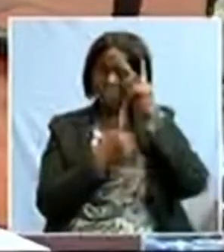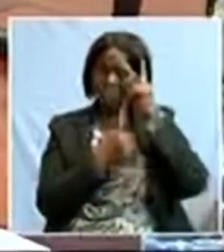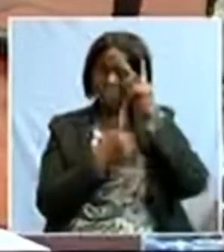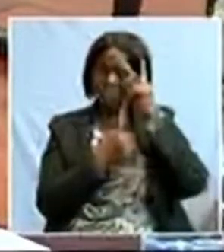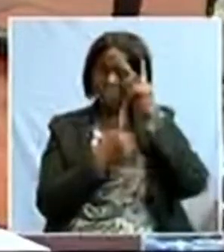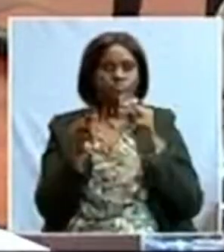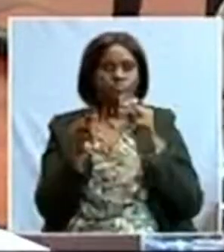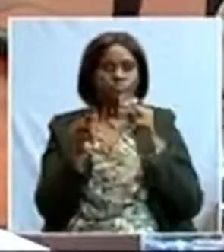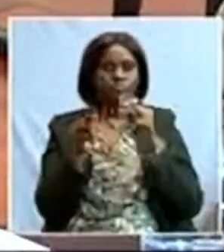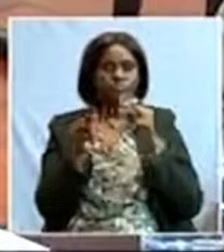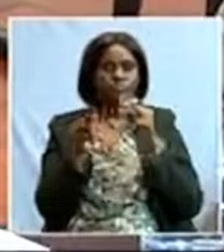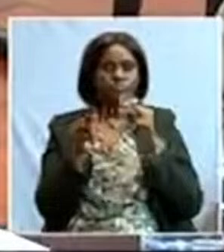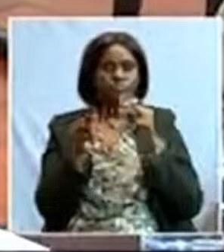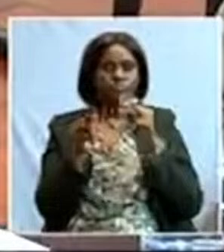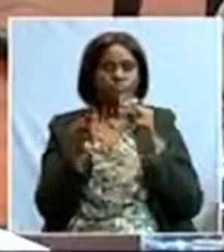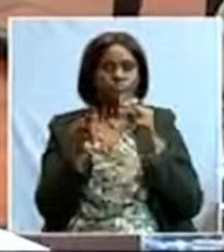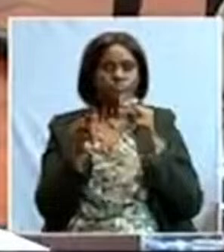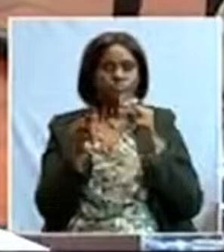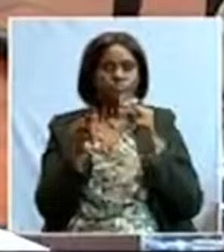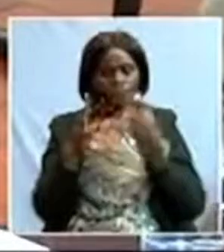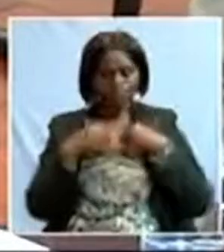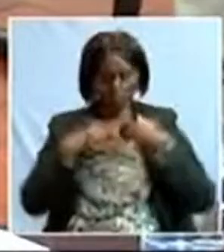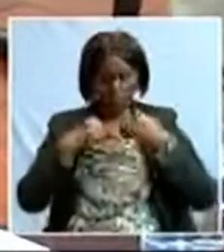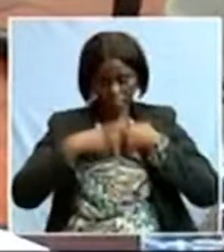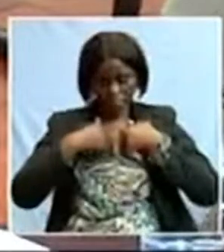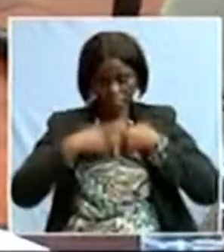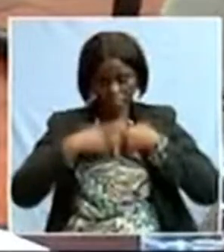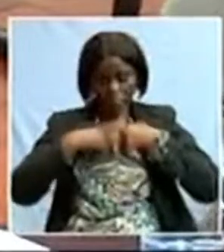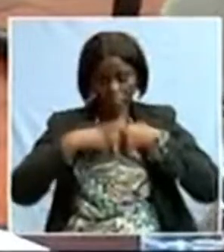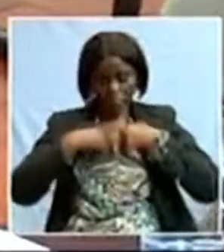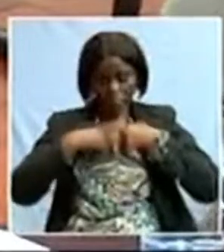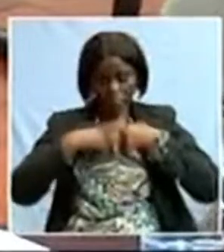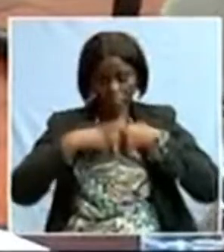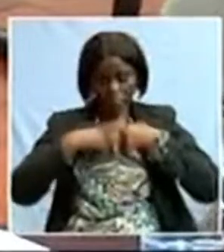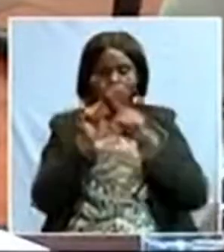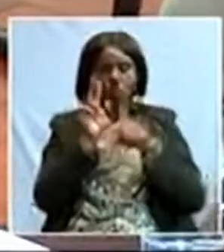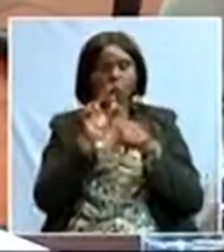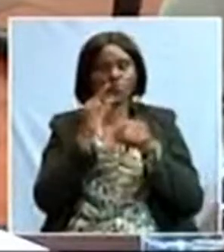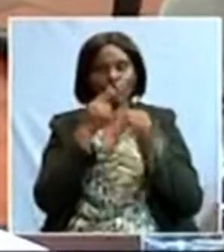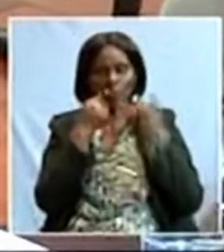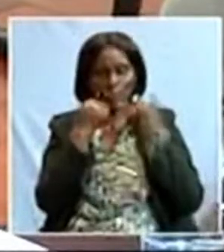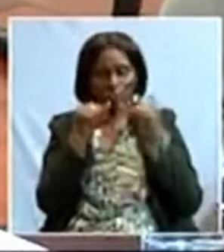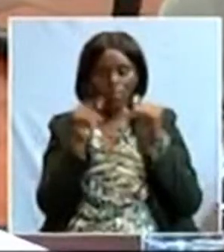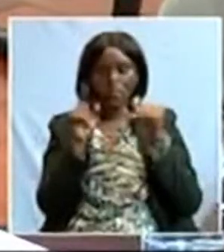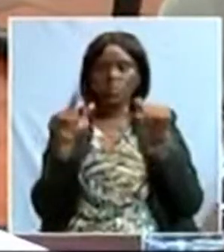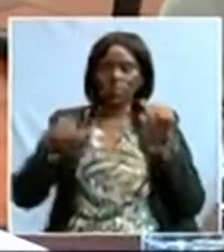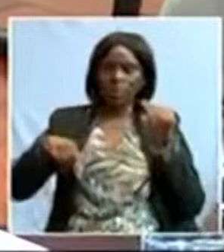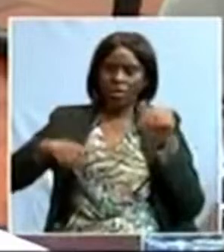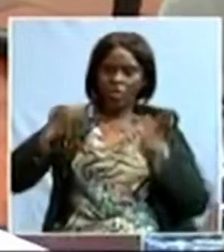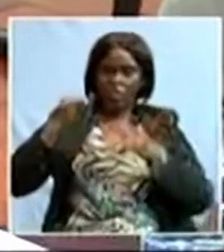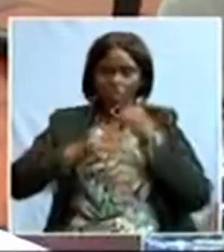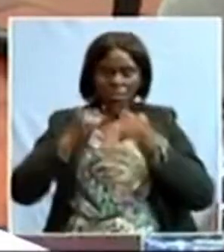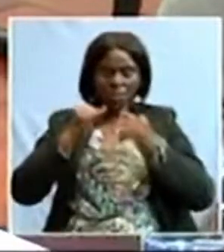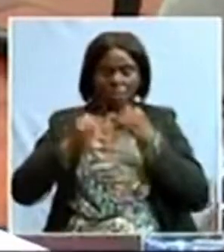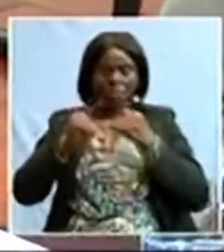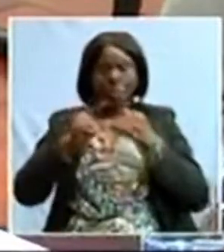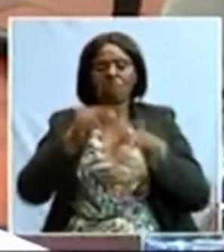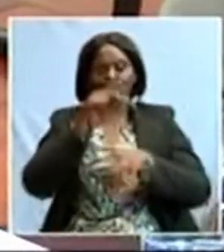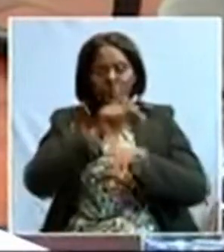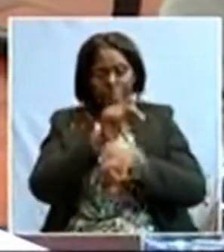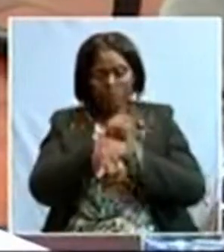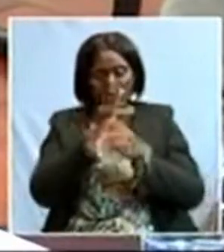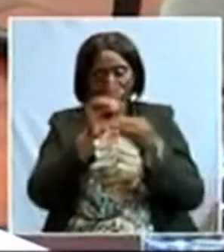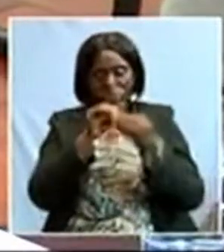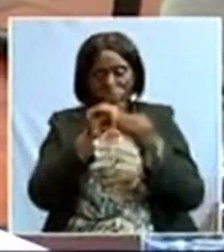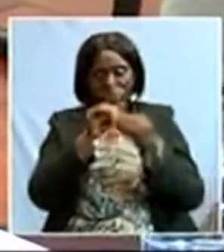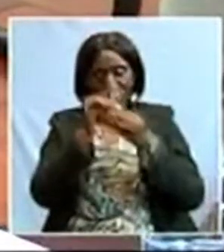Management response. Management acknowledges the auditor's findings and would like to state that the delay in the completion of the project was